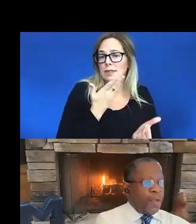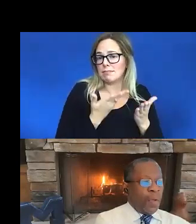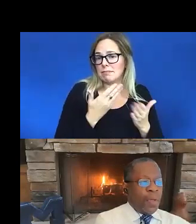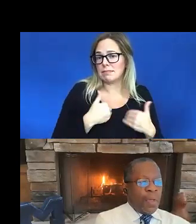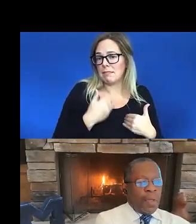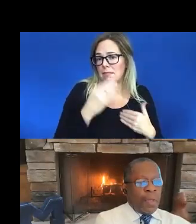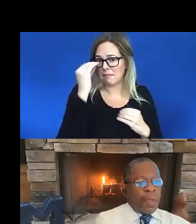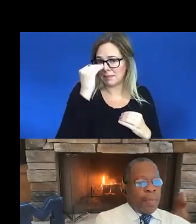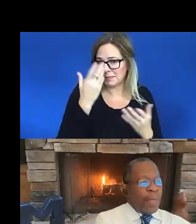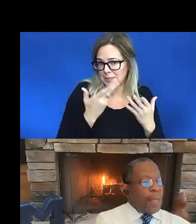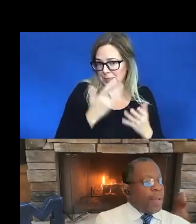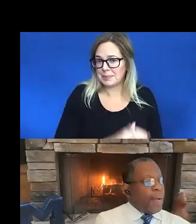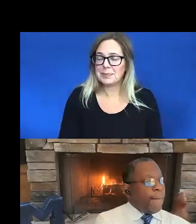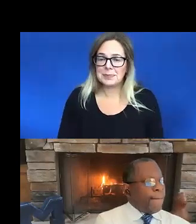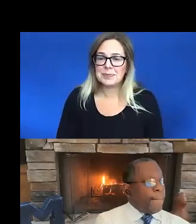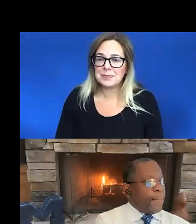Thank you. Great, thanks.